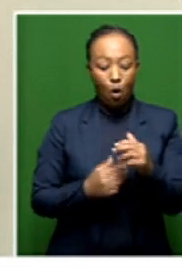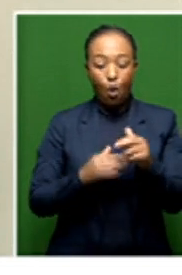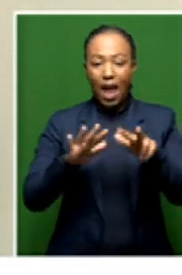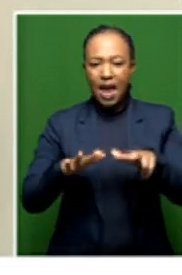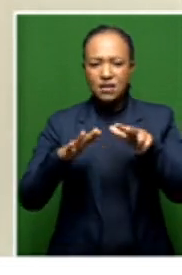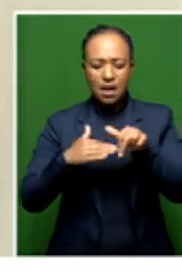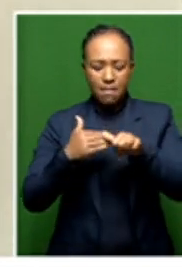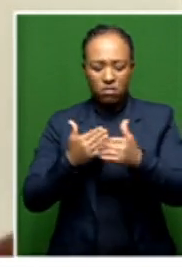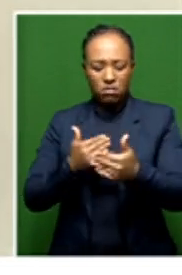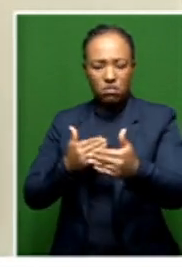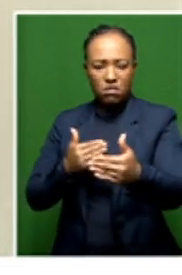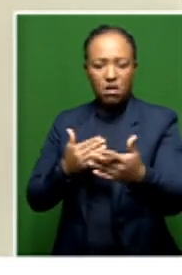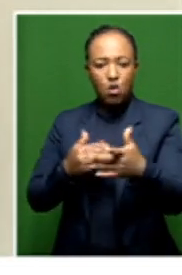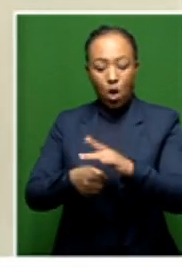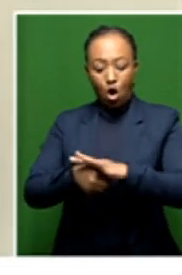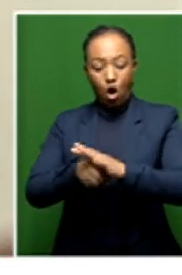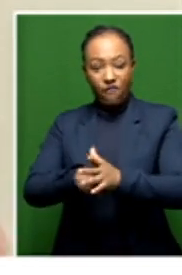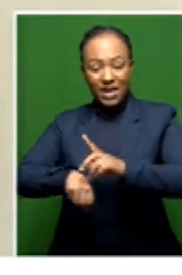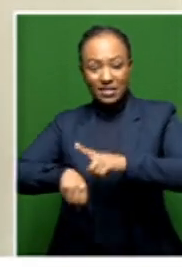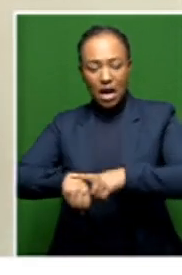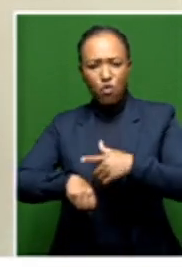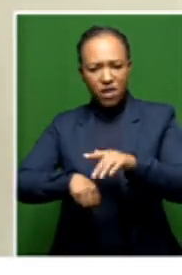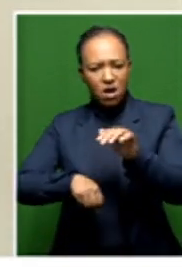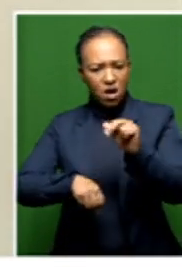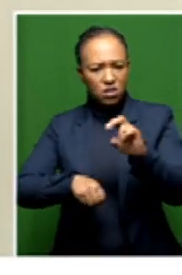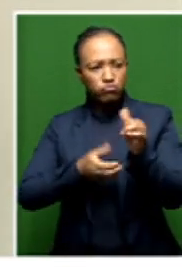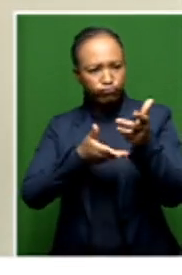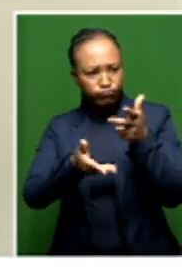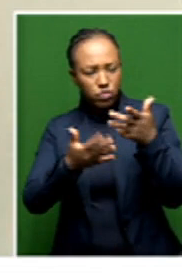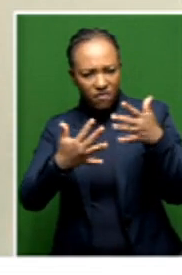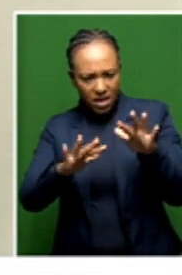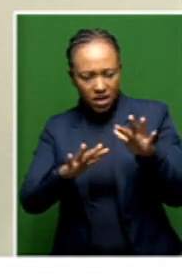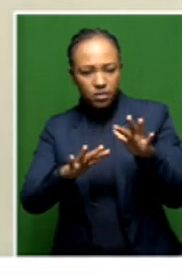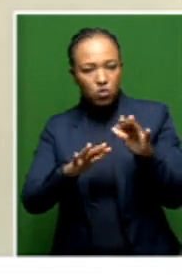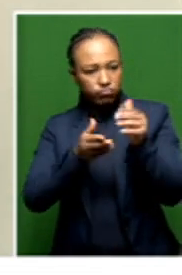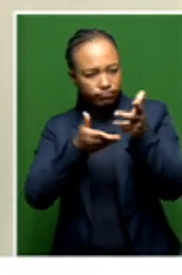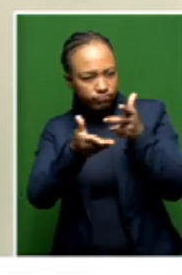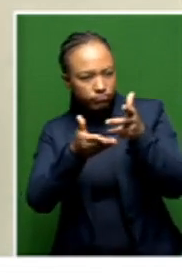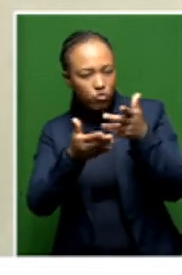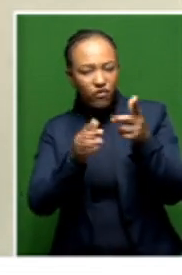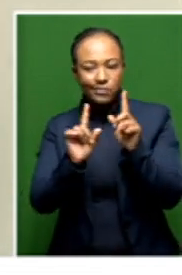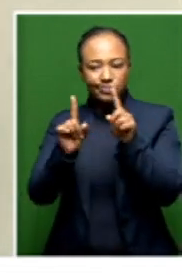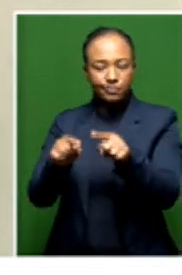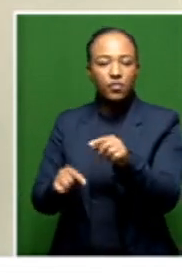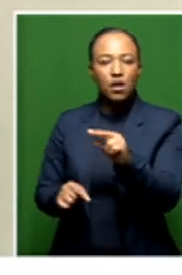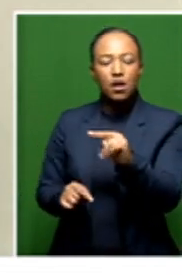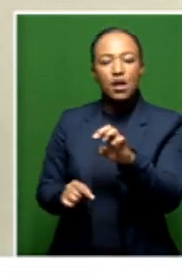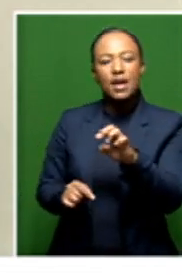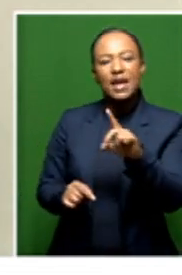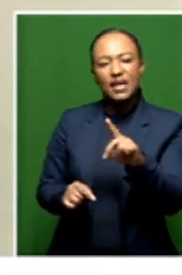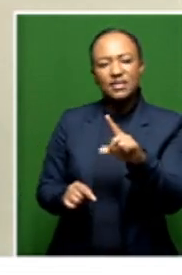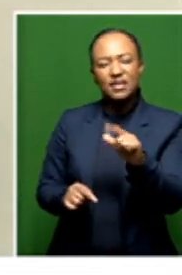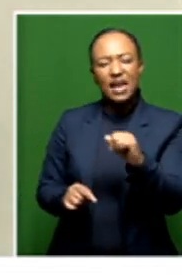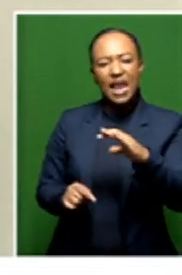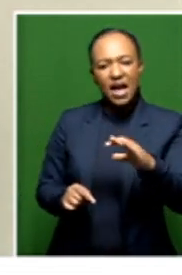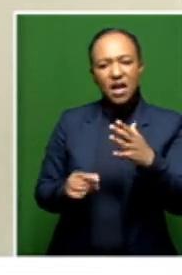during COVID, we've managed to engage the ANC intensively. We've taken those engagements to NEDLAC. They have been taken